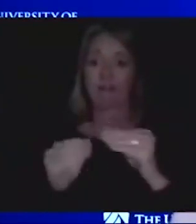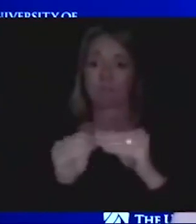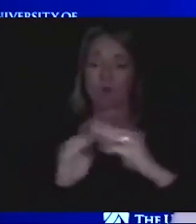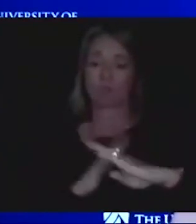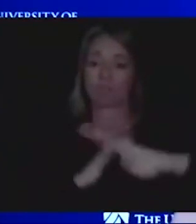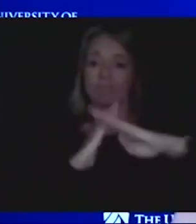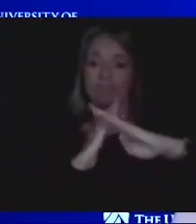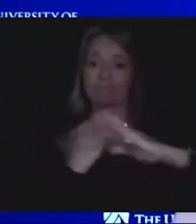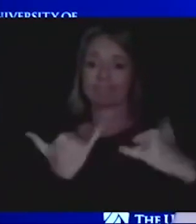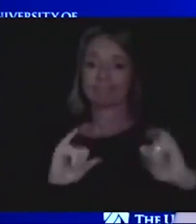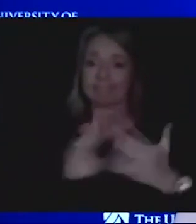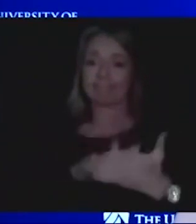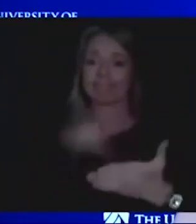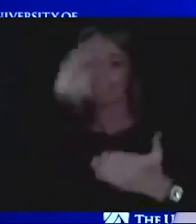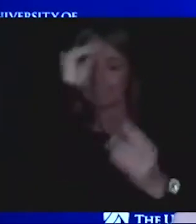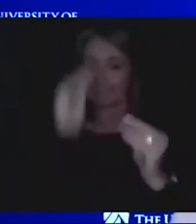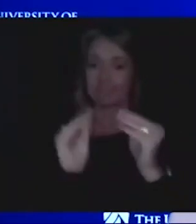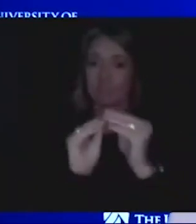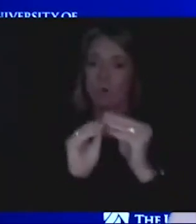there are a lot of